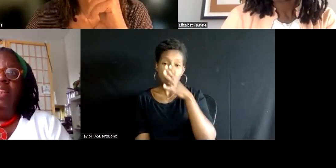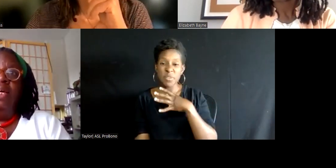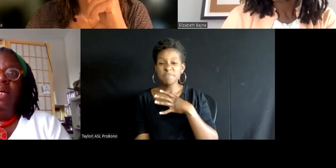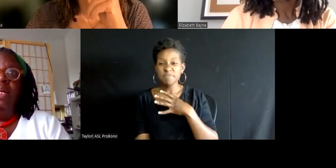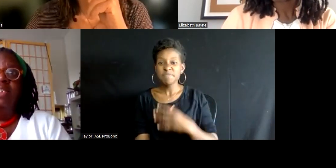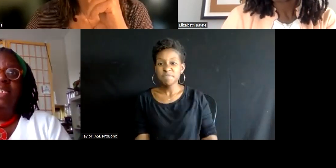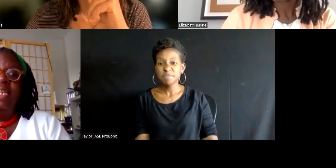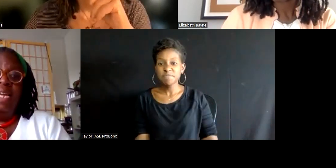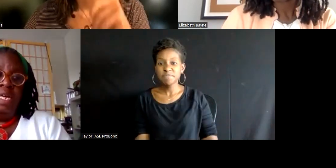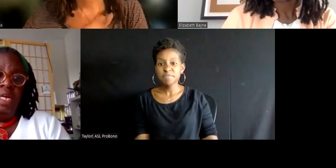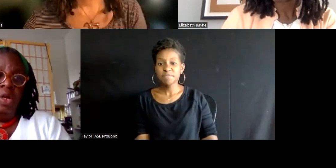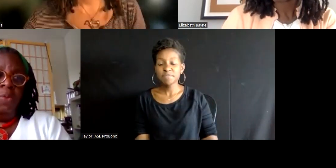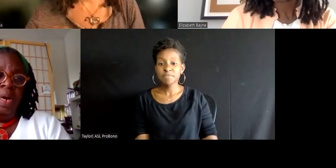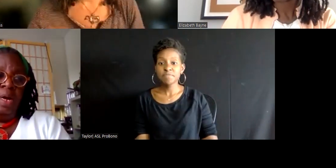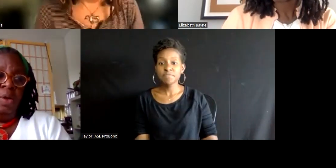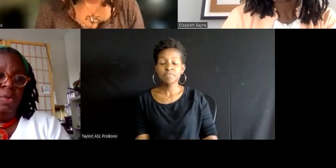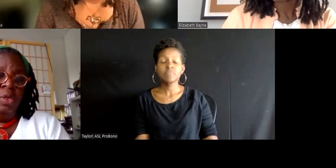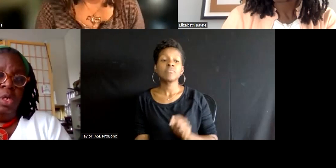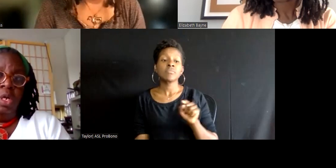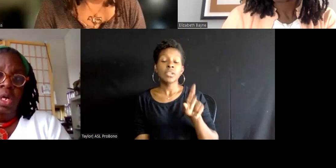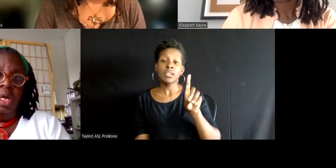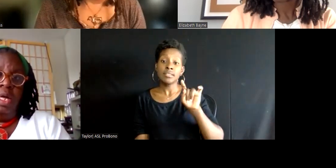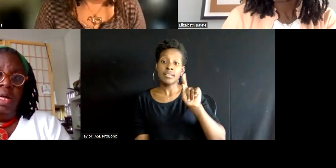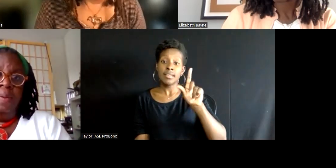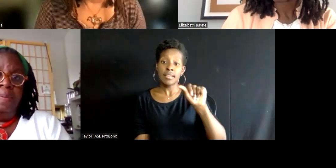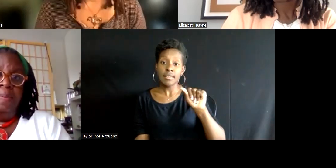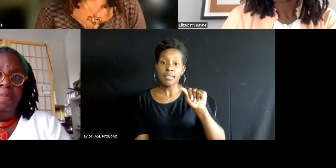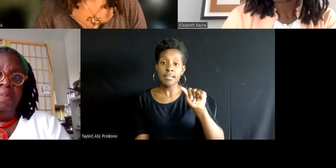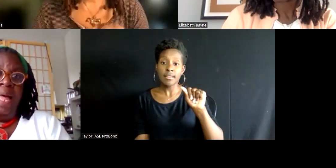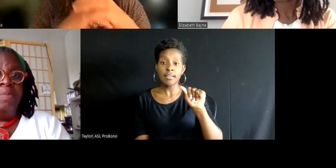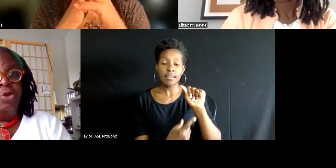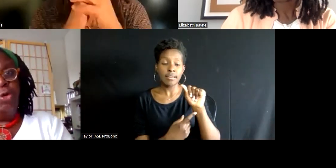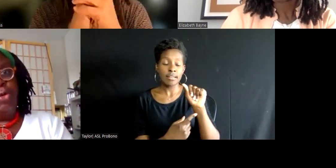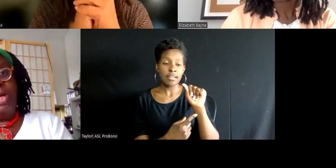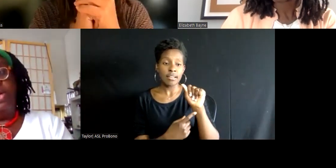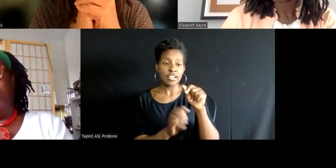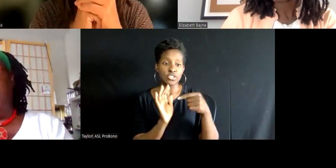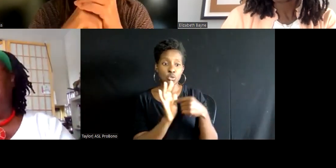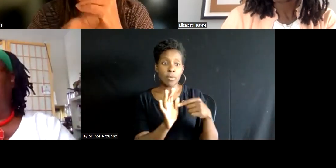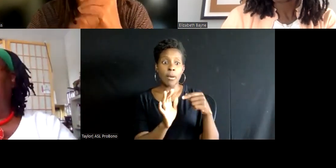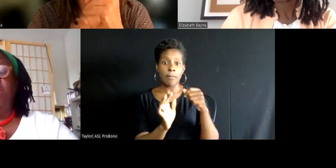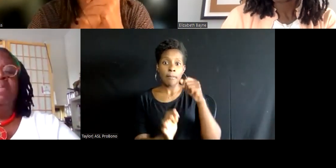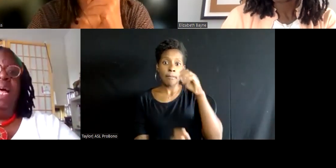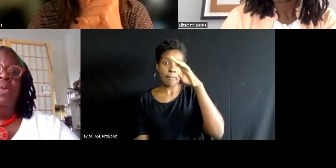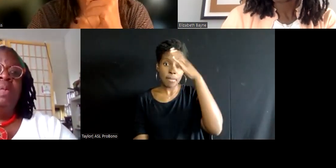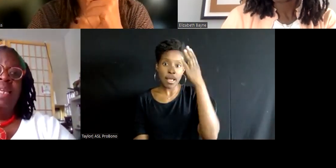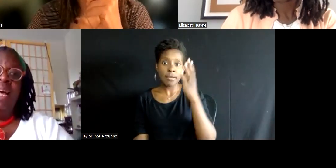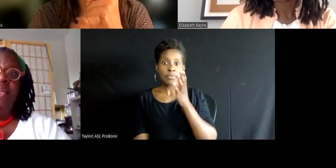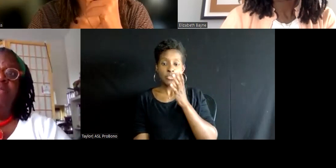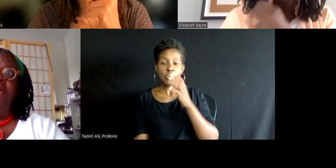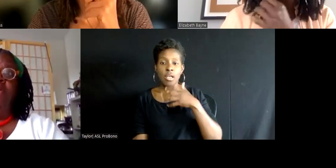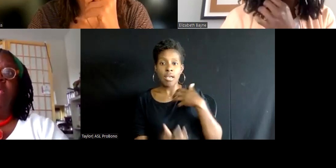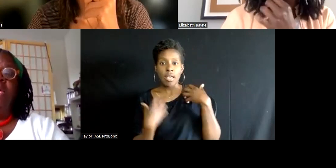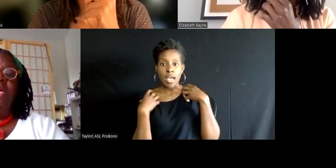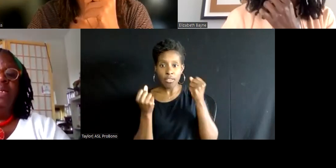And the data around Black maternal health, and that means how many Black women